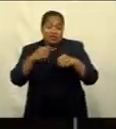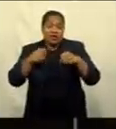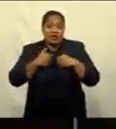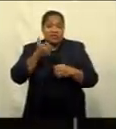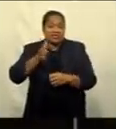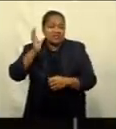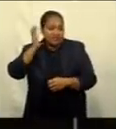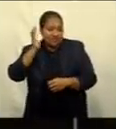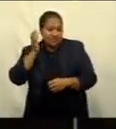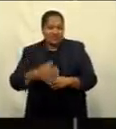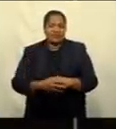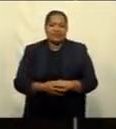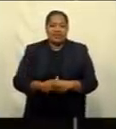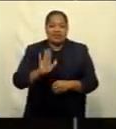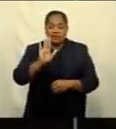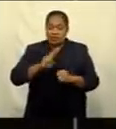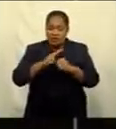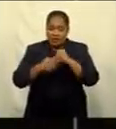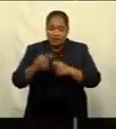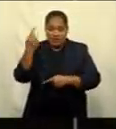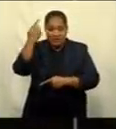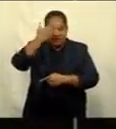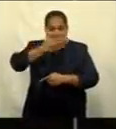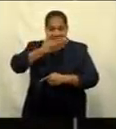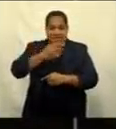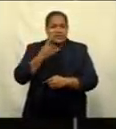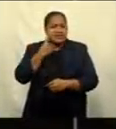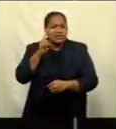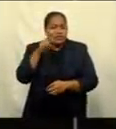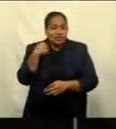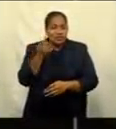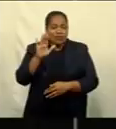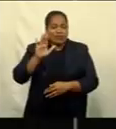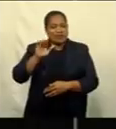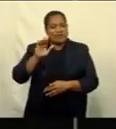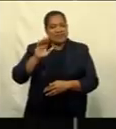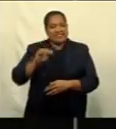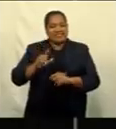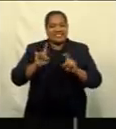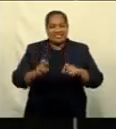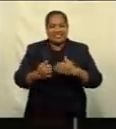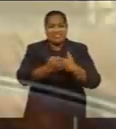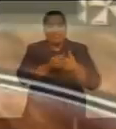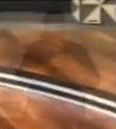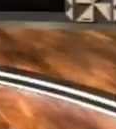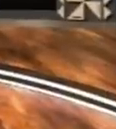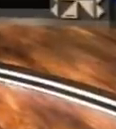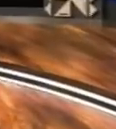stations live. That's your news for this evening. I'll see you again tomorrow. Modamanda and stay safe.